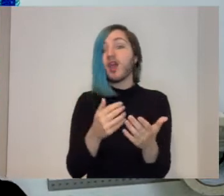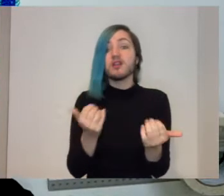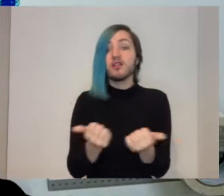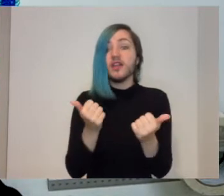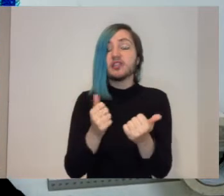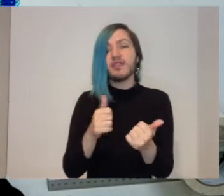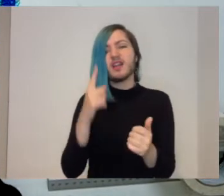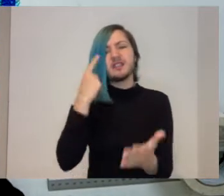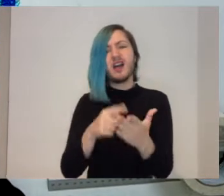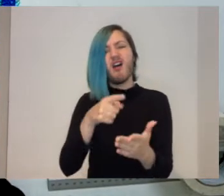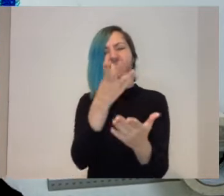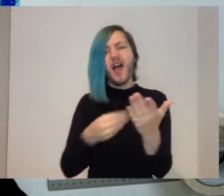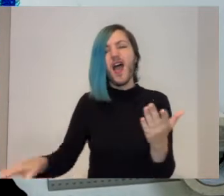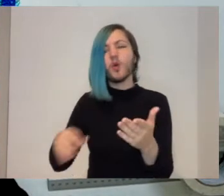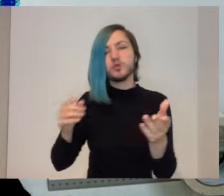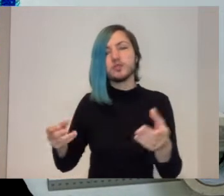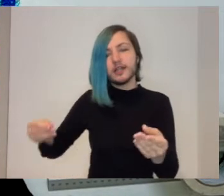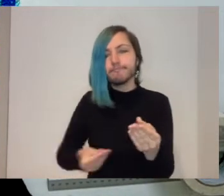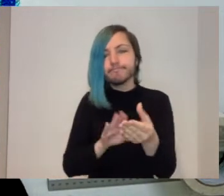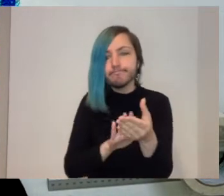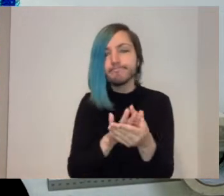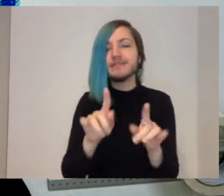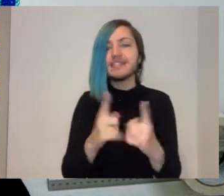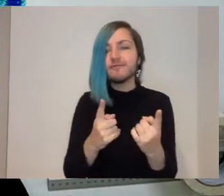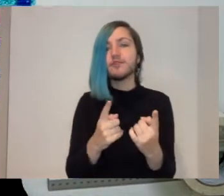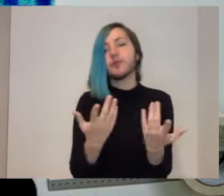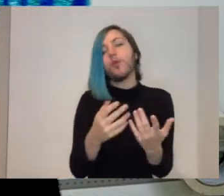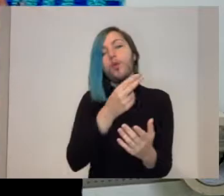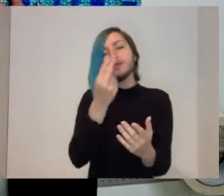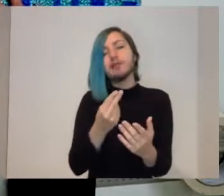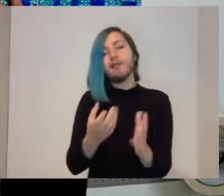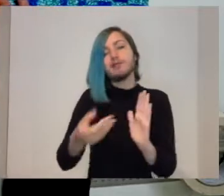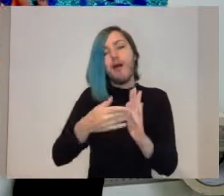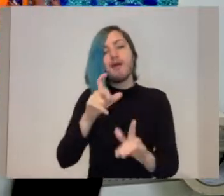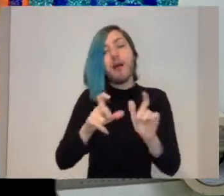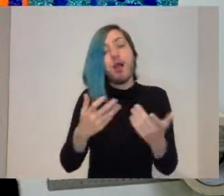pull them out and swap them or design it so that you've got different colours in there as well.